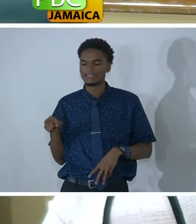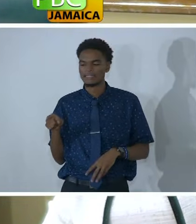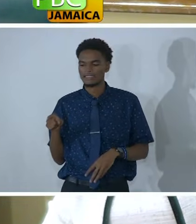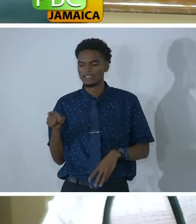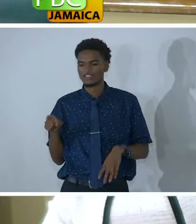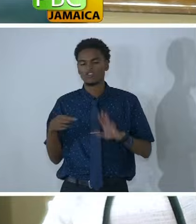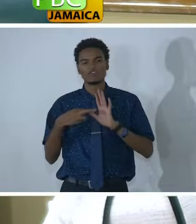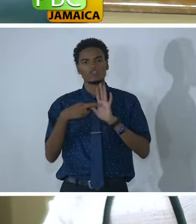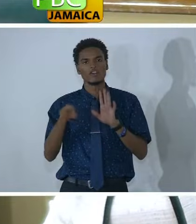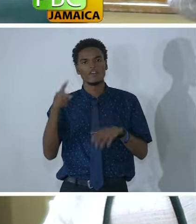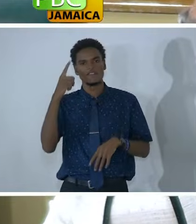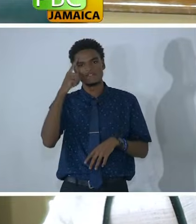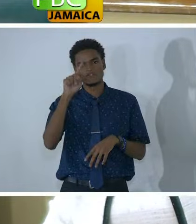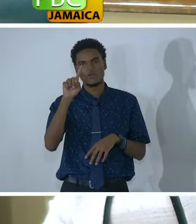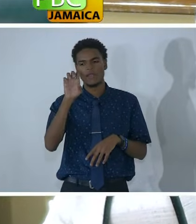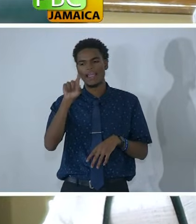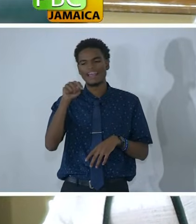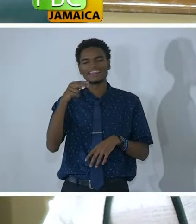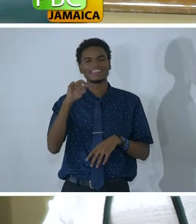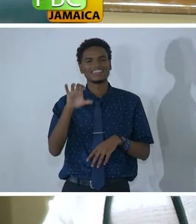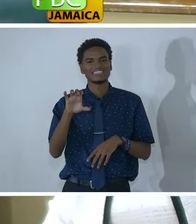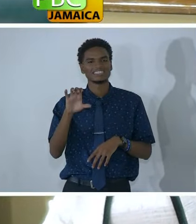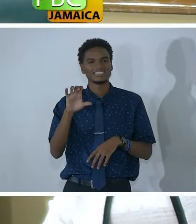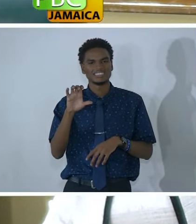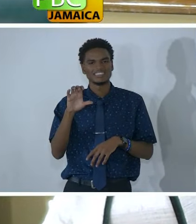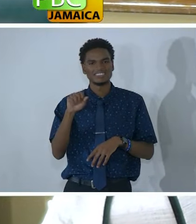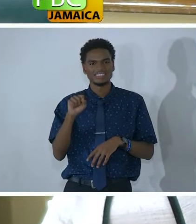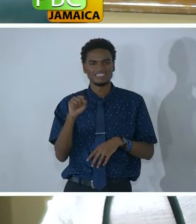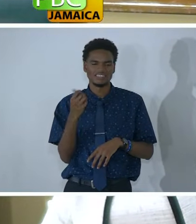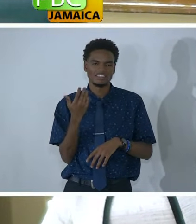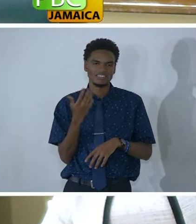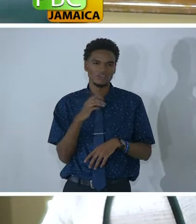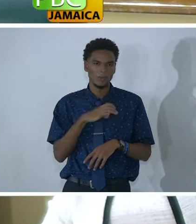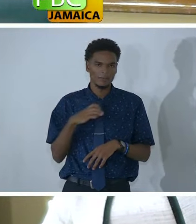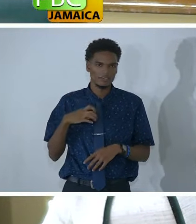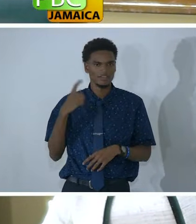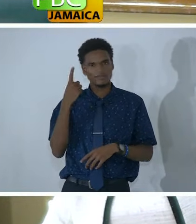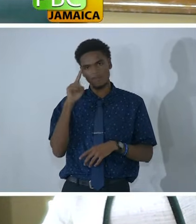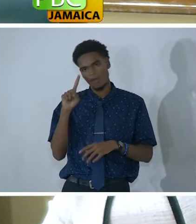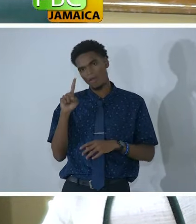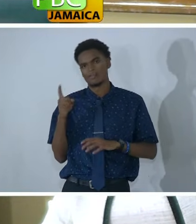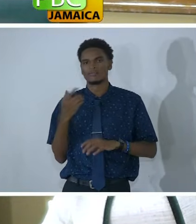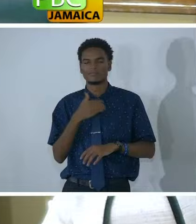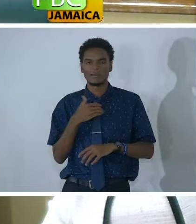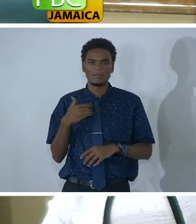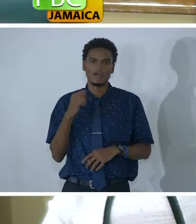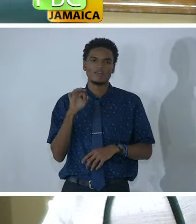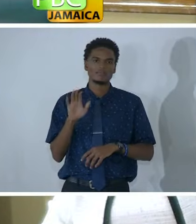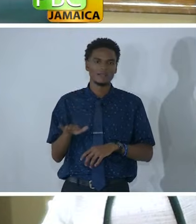referral to the Ethics Committee for the Member of Parliament for Manchester Southern,